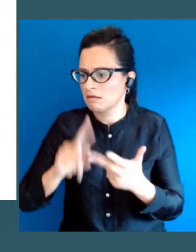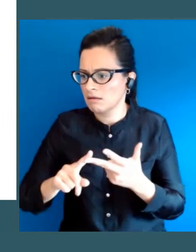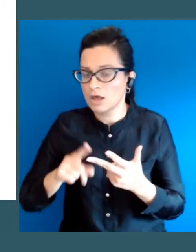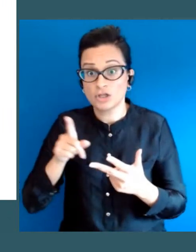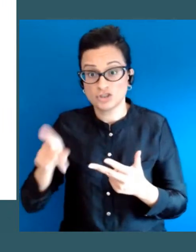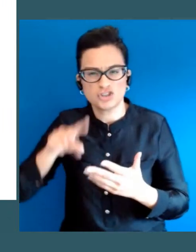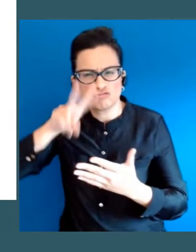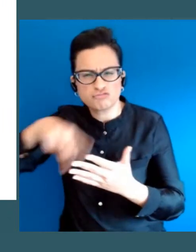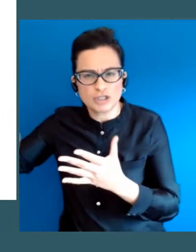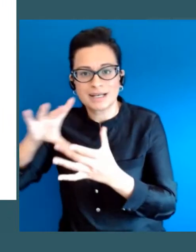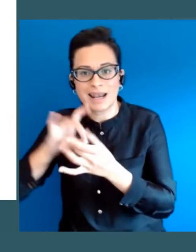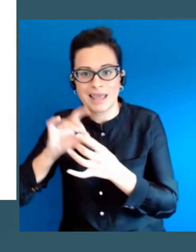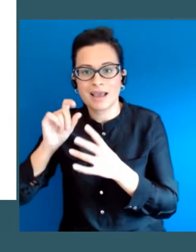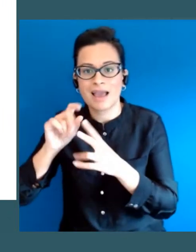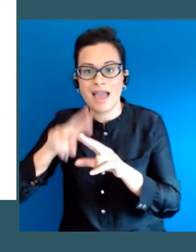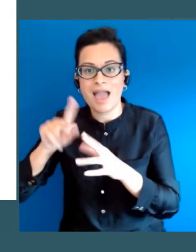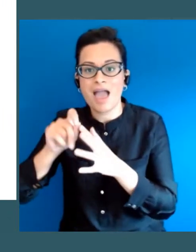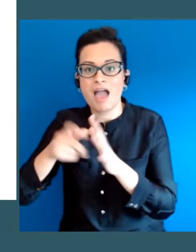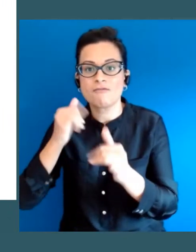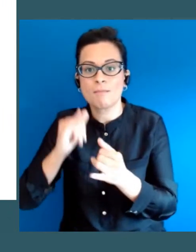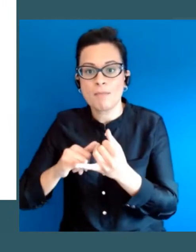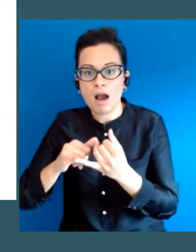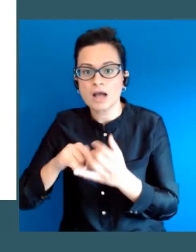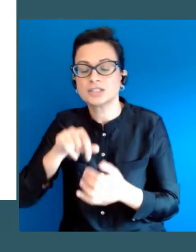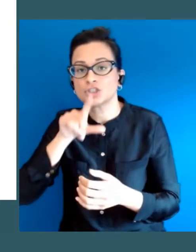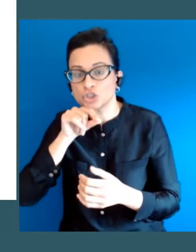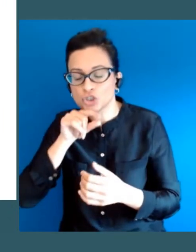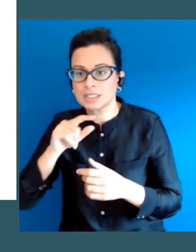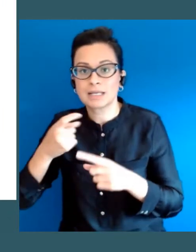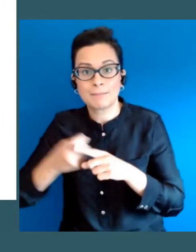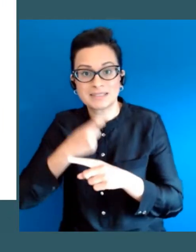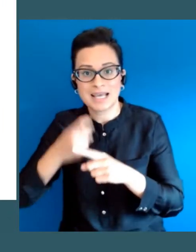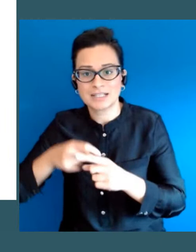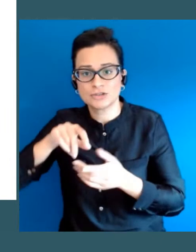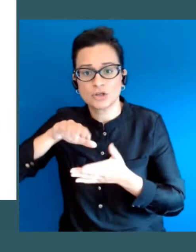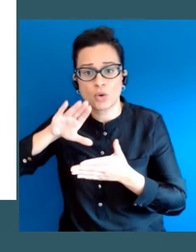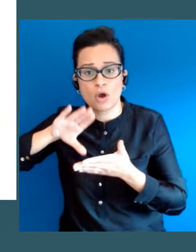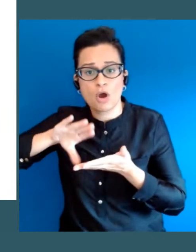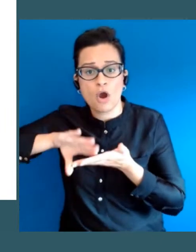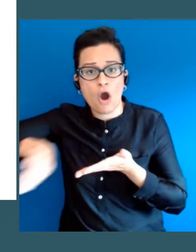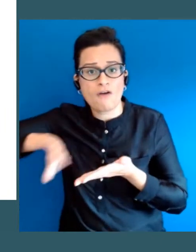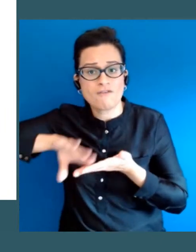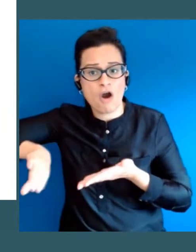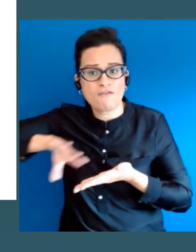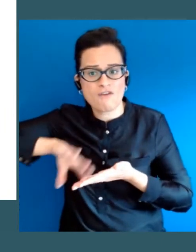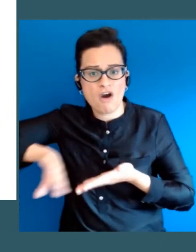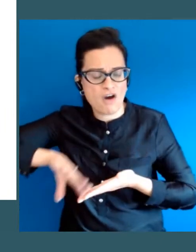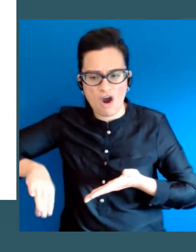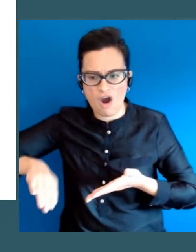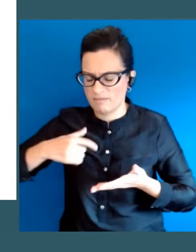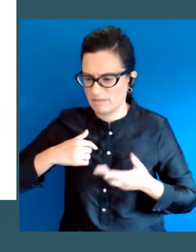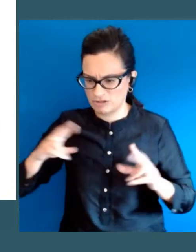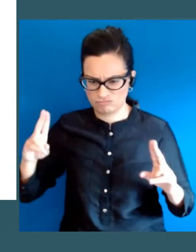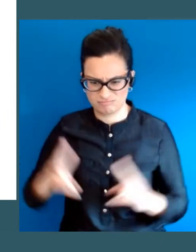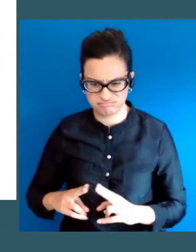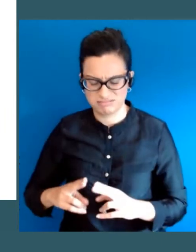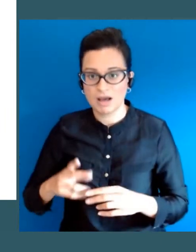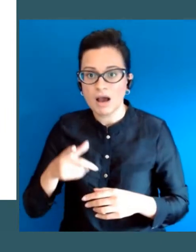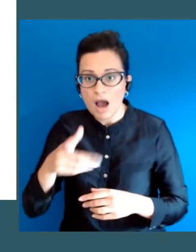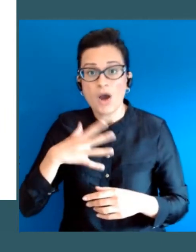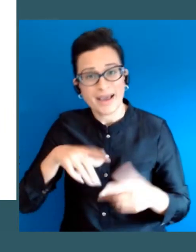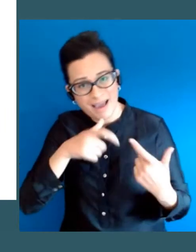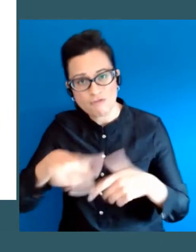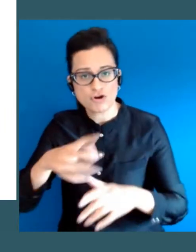so she started taking chicken, potato out of her diet, which was very, very restrictive. She wanted to continue breastfeeding, but